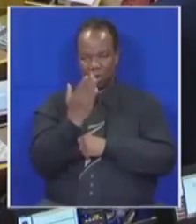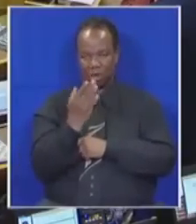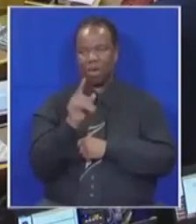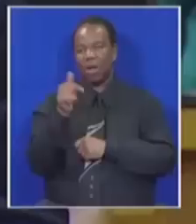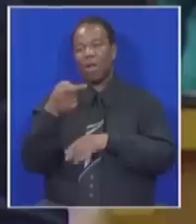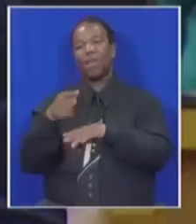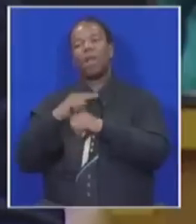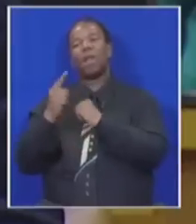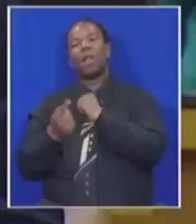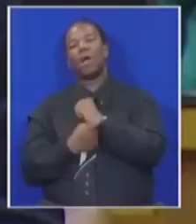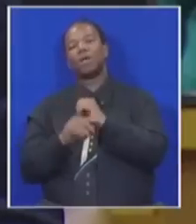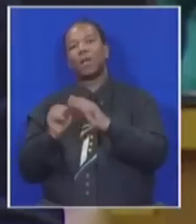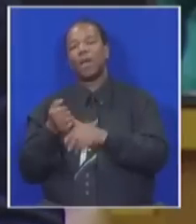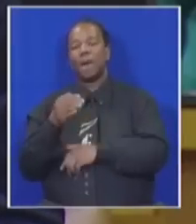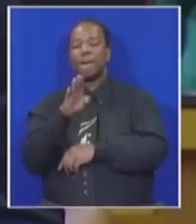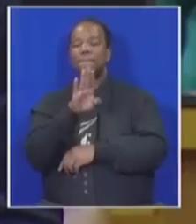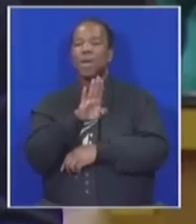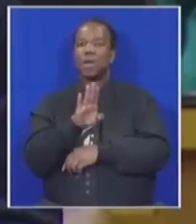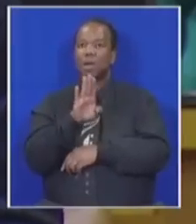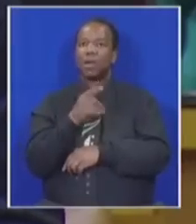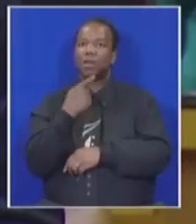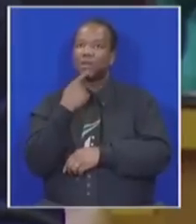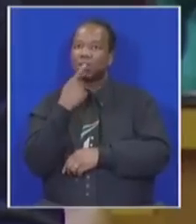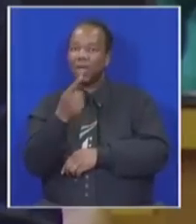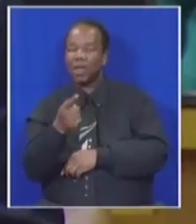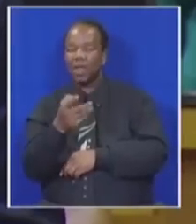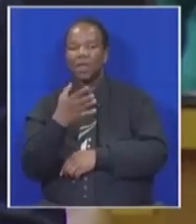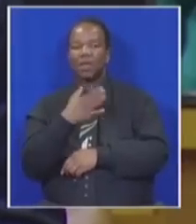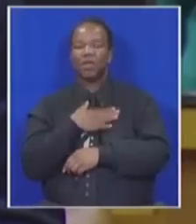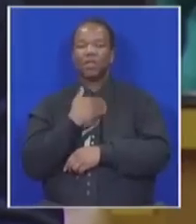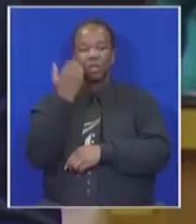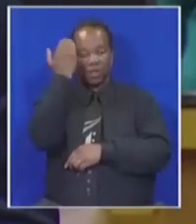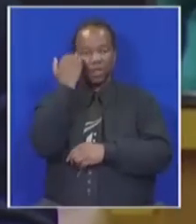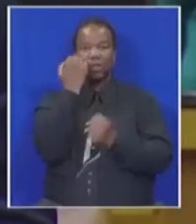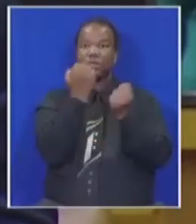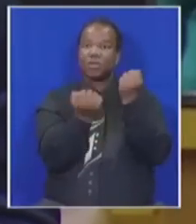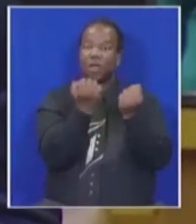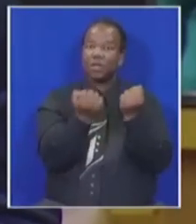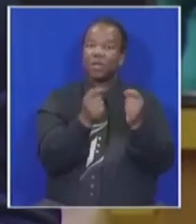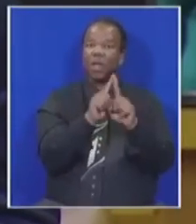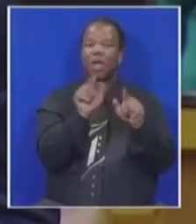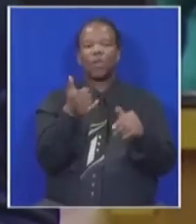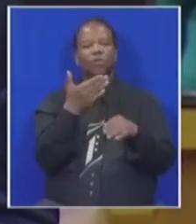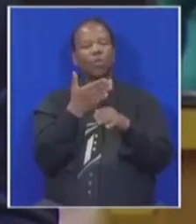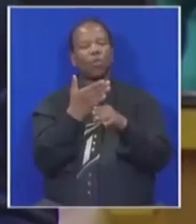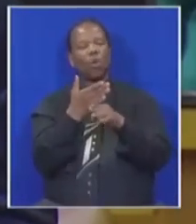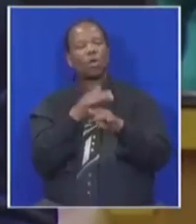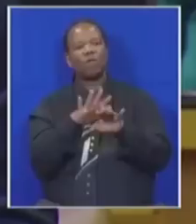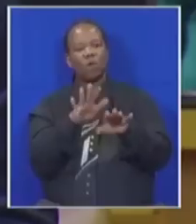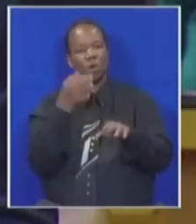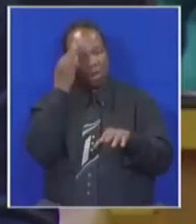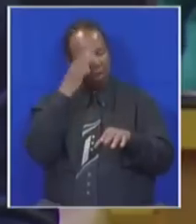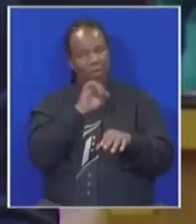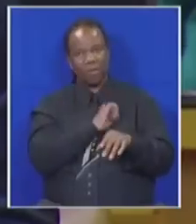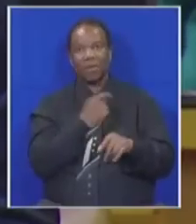and the Honourable Breitenbach. Reflection upon judges and certain other holders of public office. No member may reflect on the